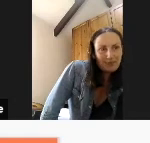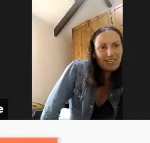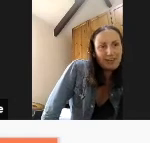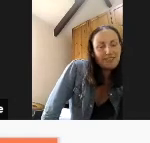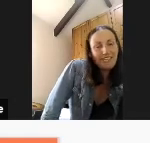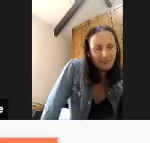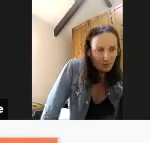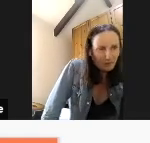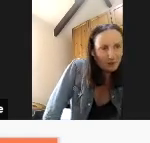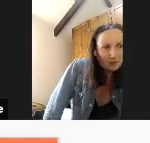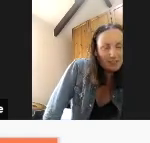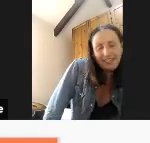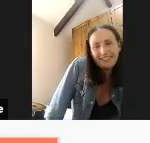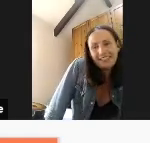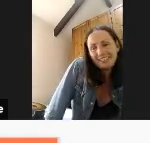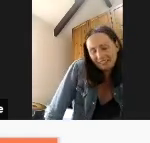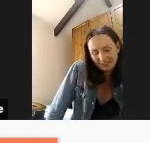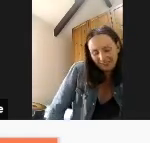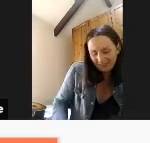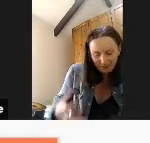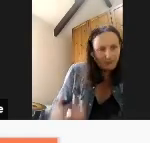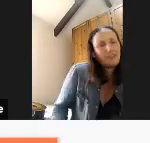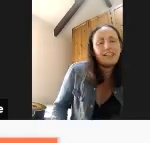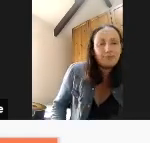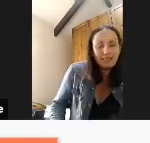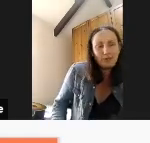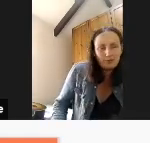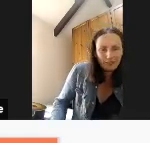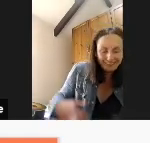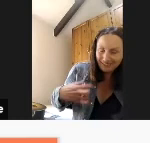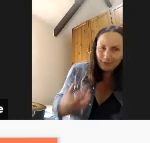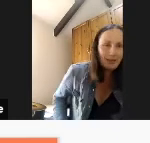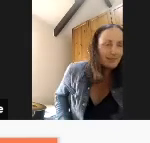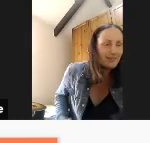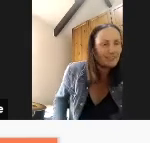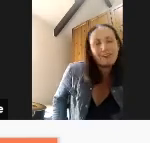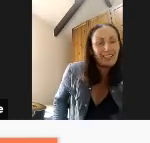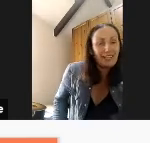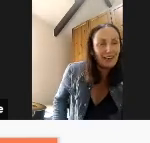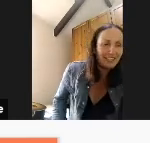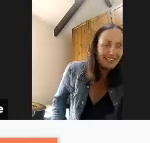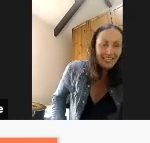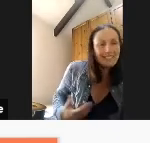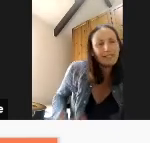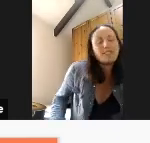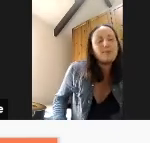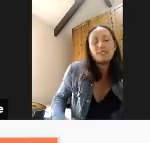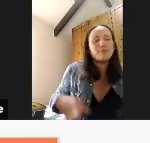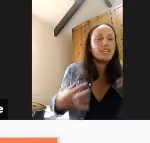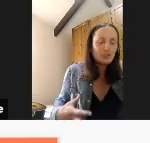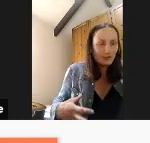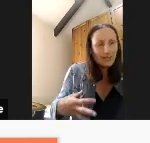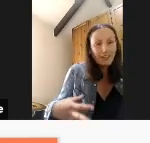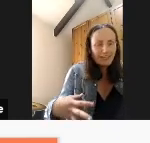so sometimes that most local scale is, you know, the land beneath your feet, the farm that's growing that carrot. Sometimes